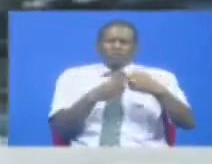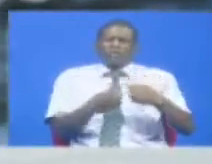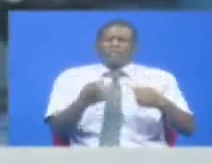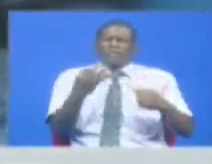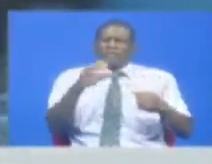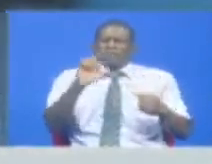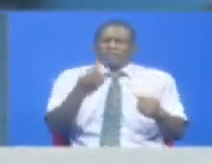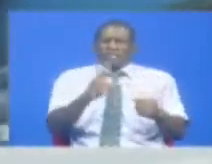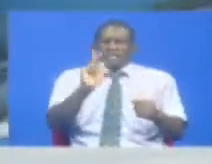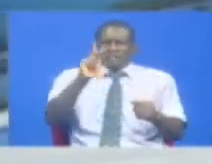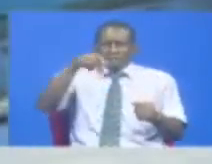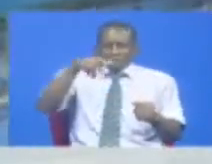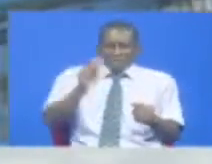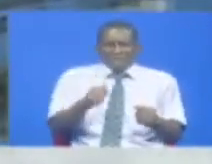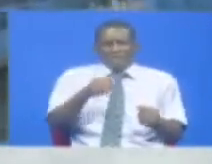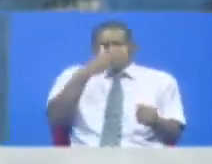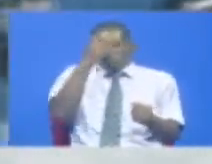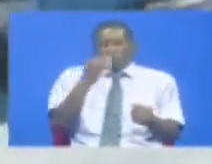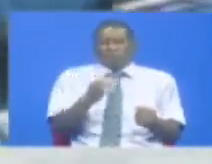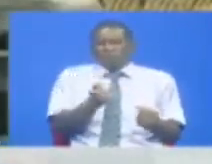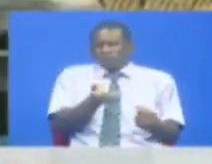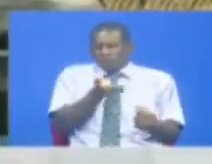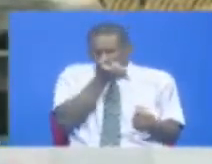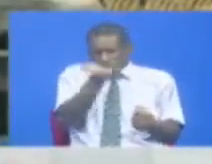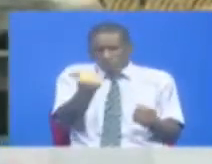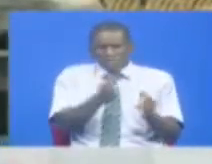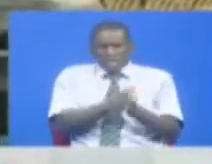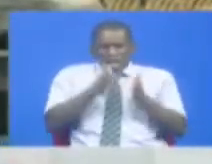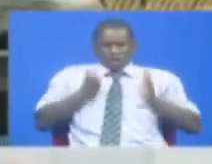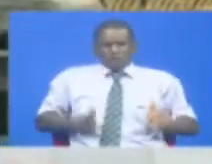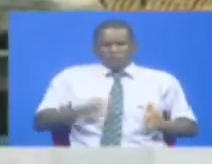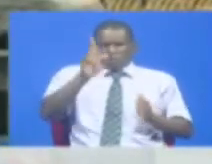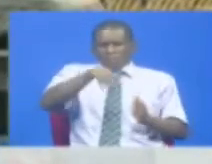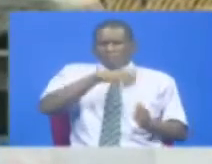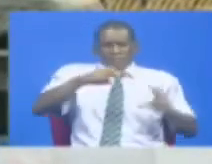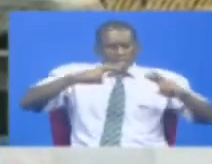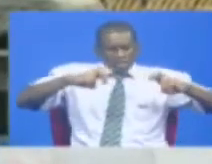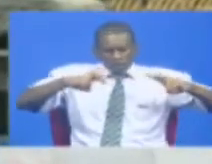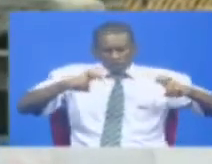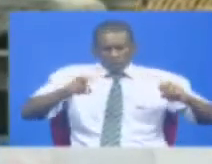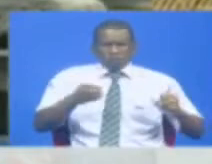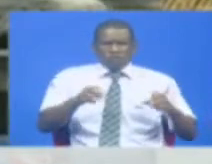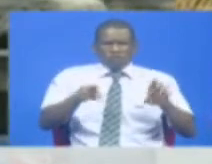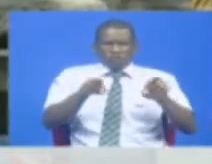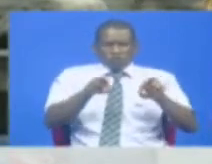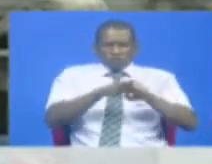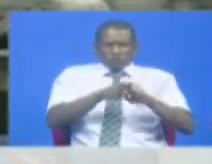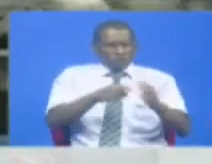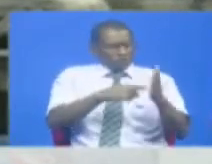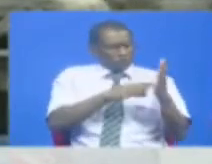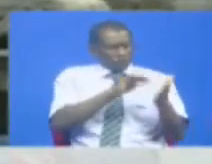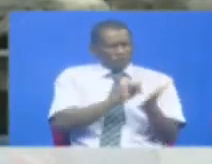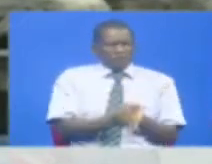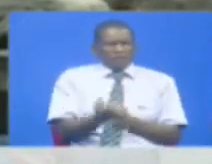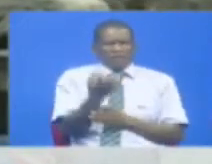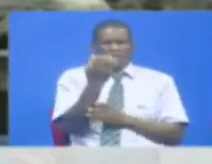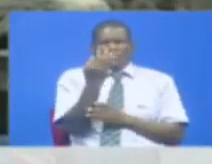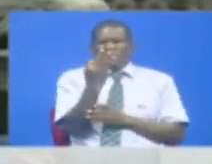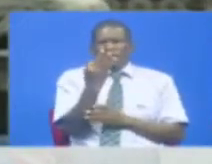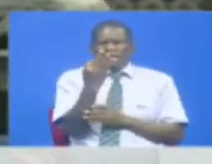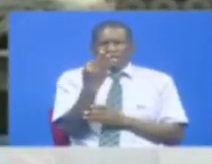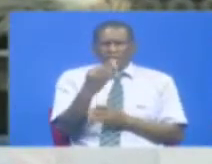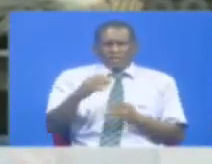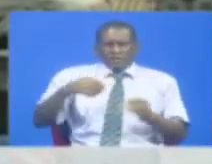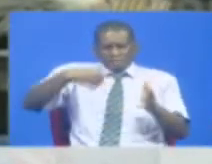Authority, was as a result of negligence and human error. Investigations have also revealed that three bagging plans were filled